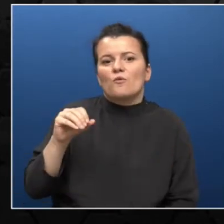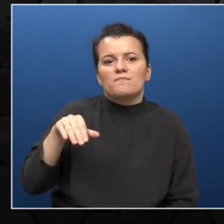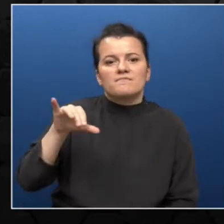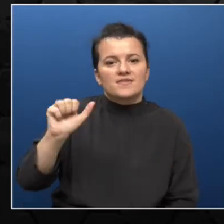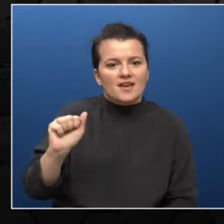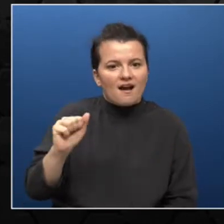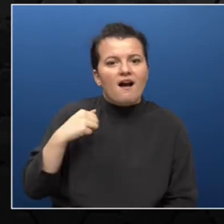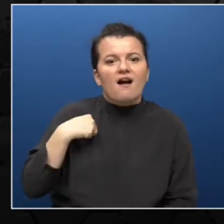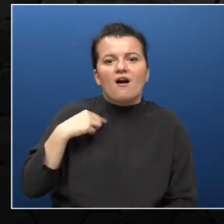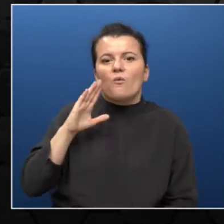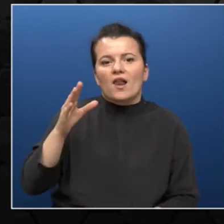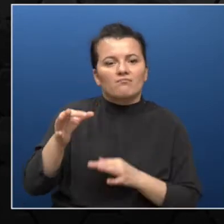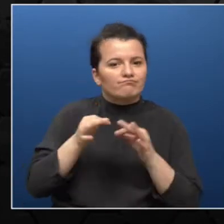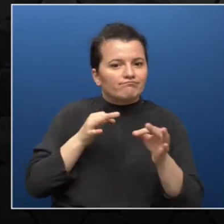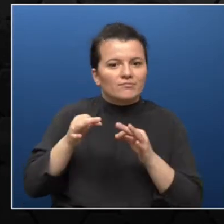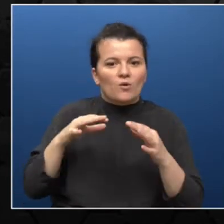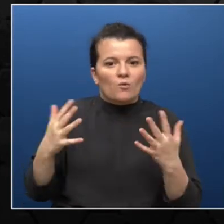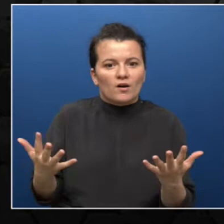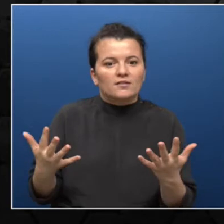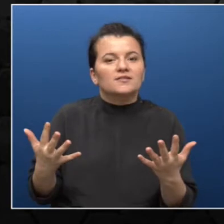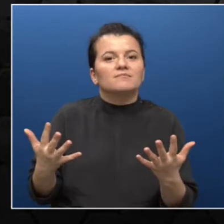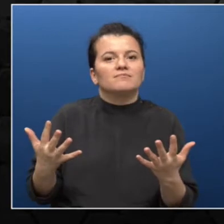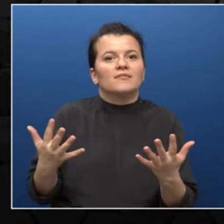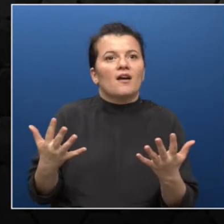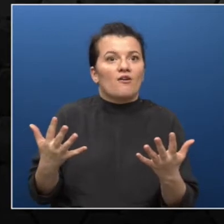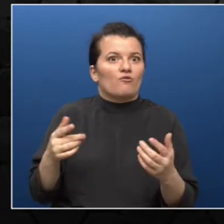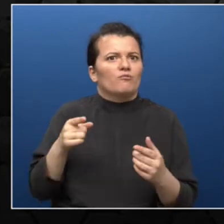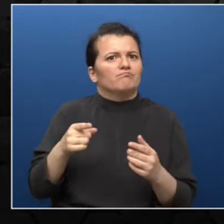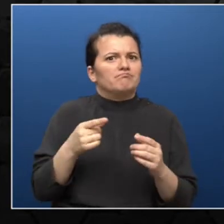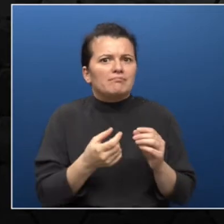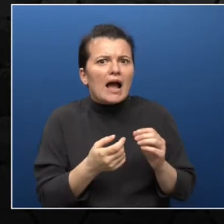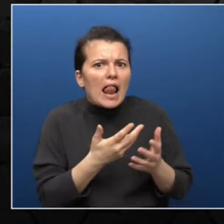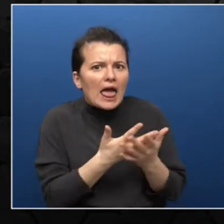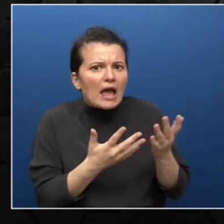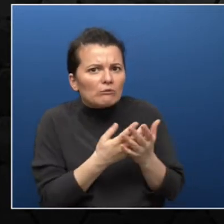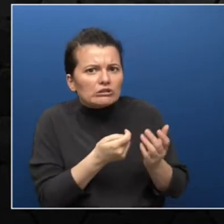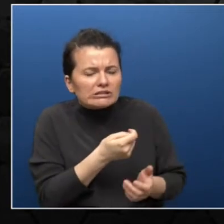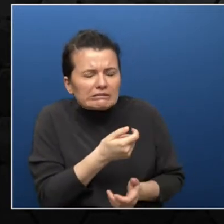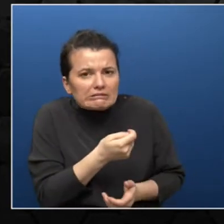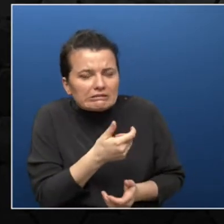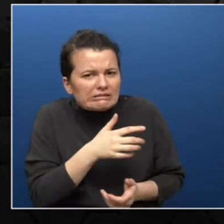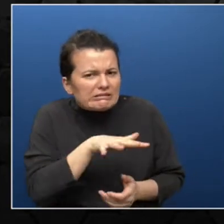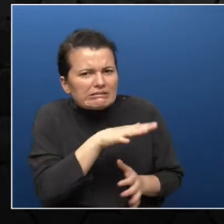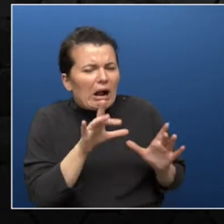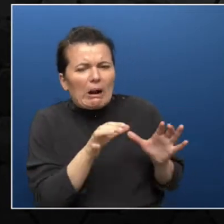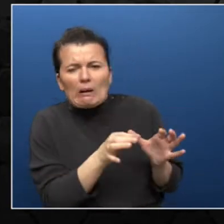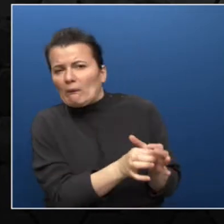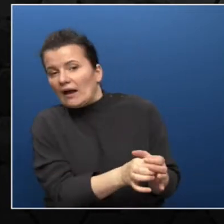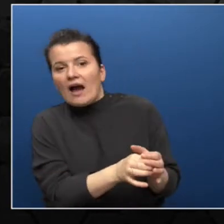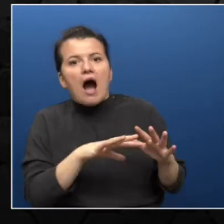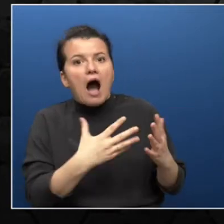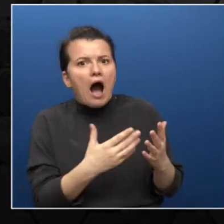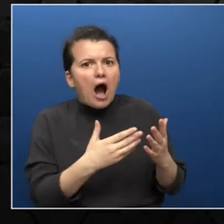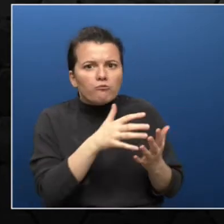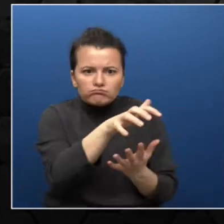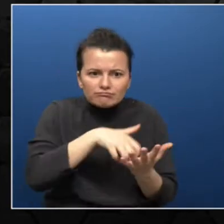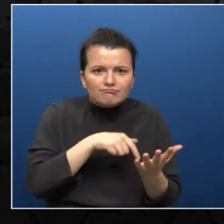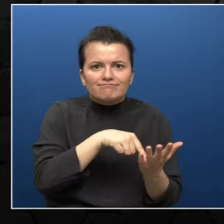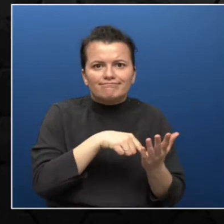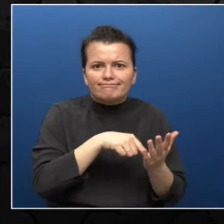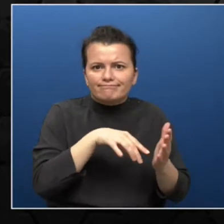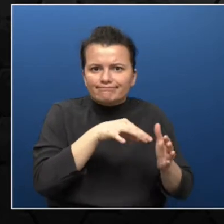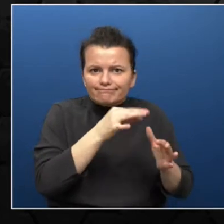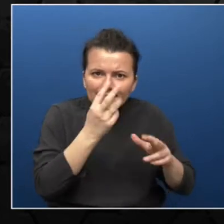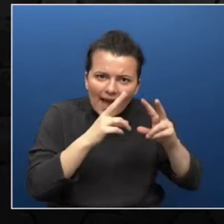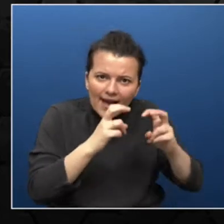sentiment analysis of resource-based languages. So, let's come to the point, and in this session, I'm going to